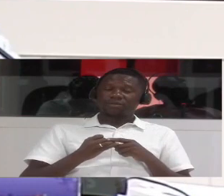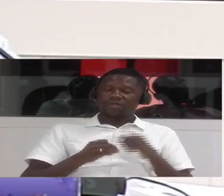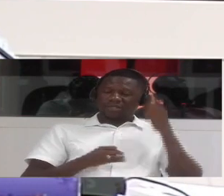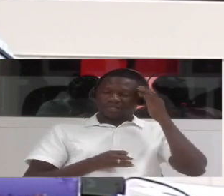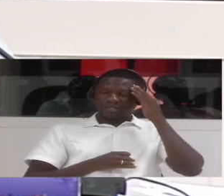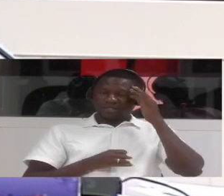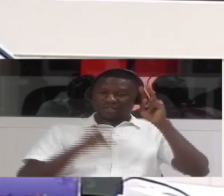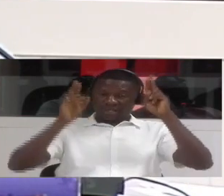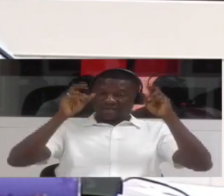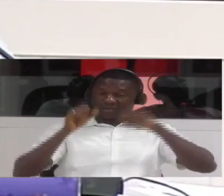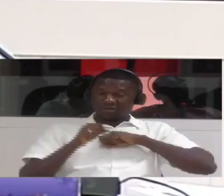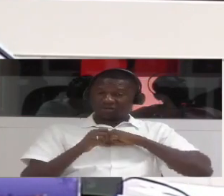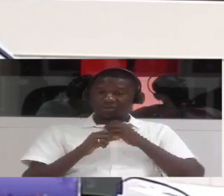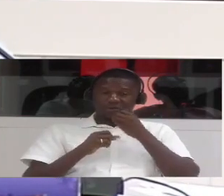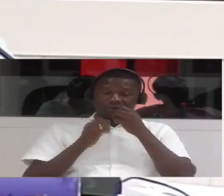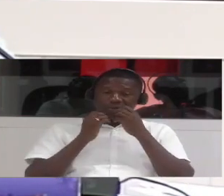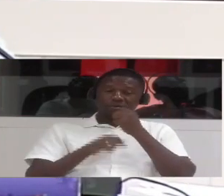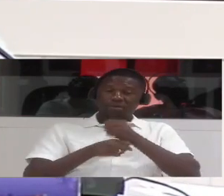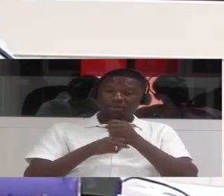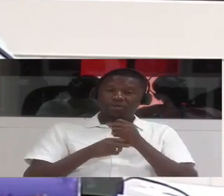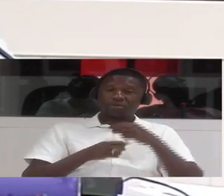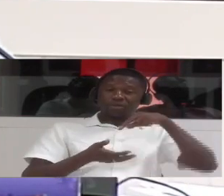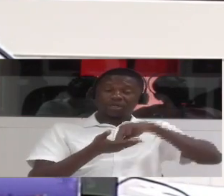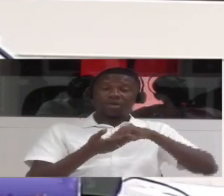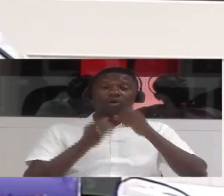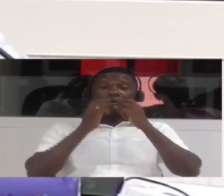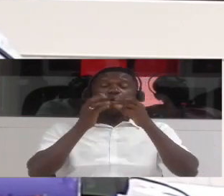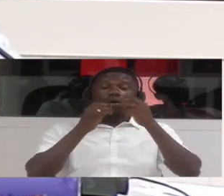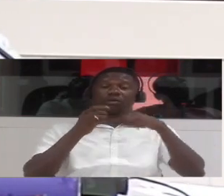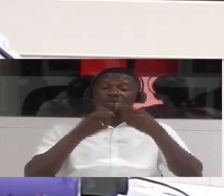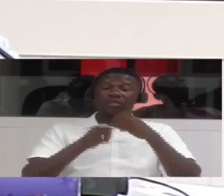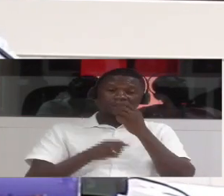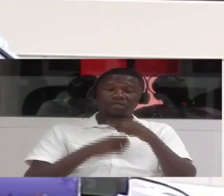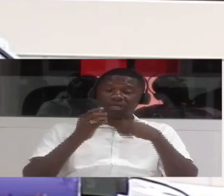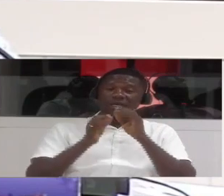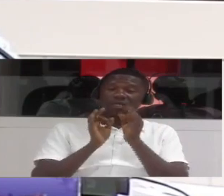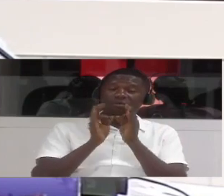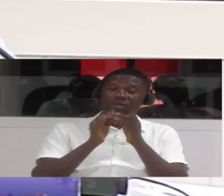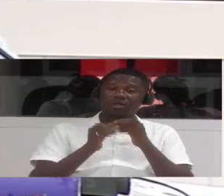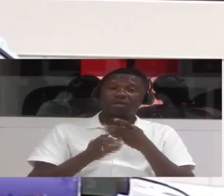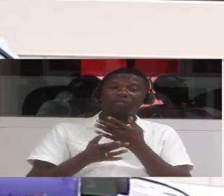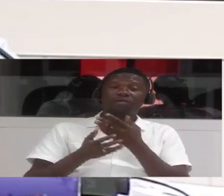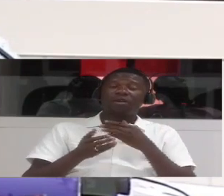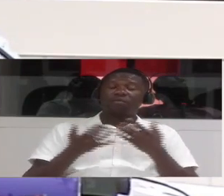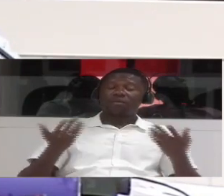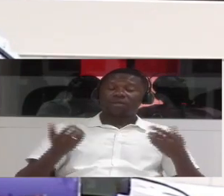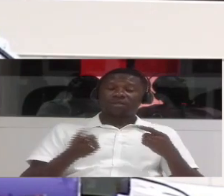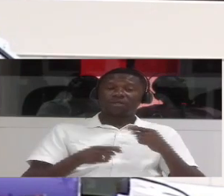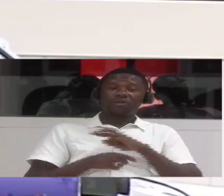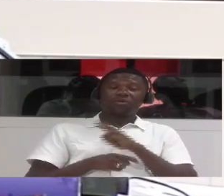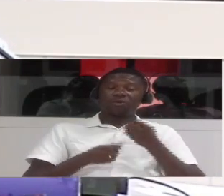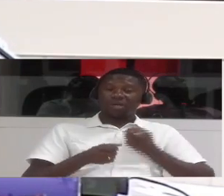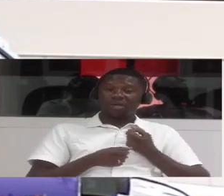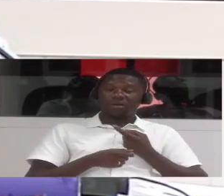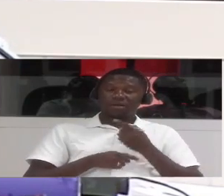I think JAMMEH himself made some public statements about this, about the fact that you have a lot of non-Gambians in the country who are differently abled, and